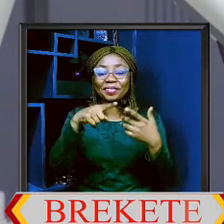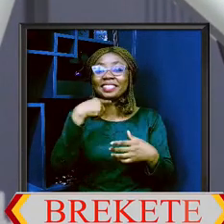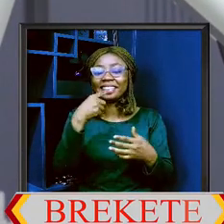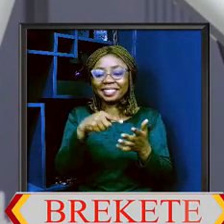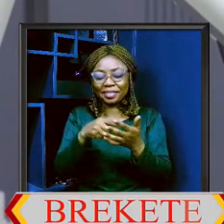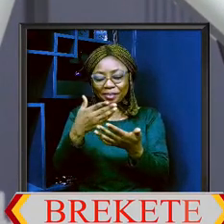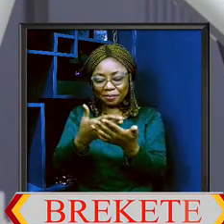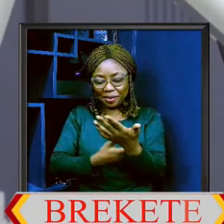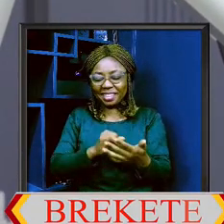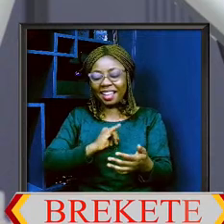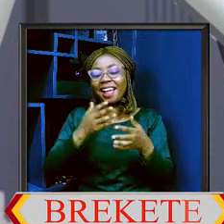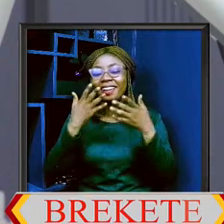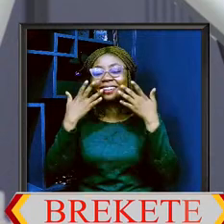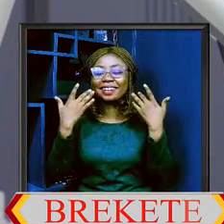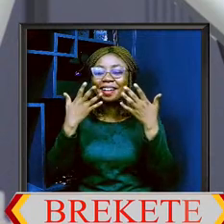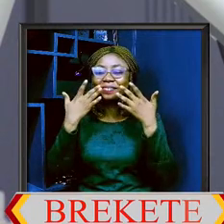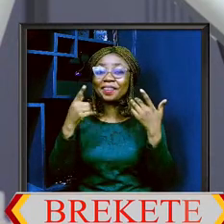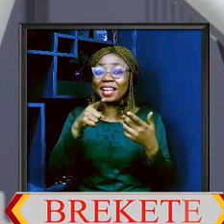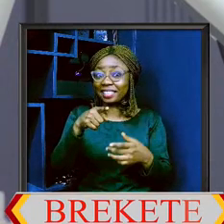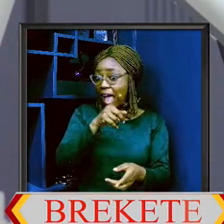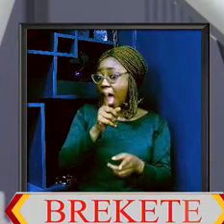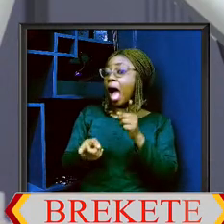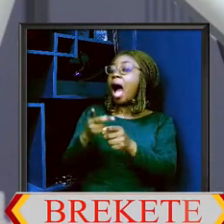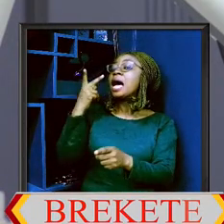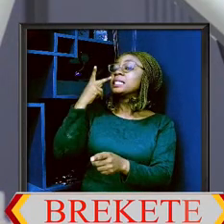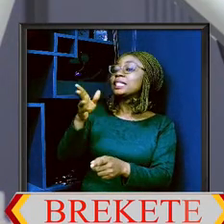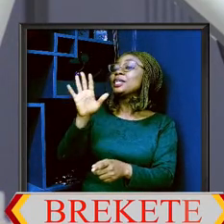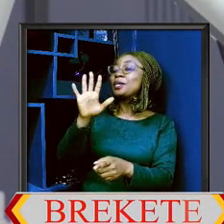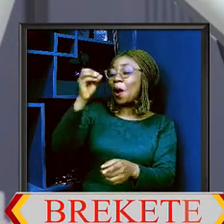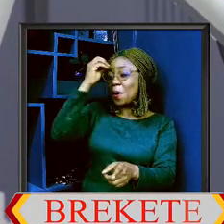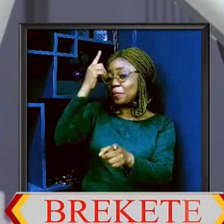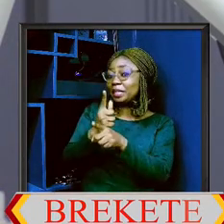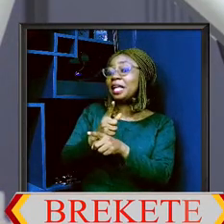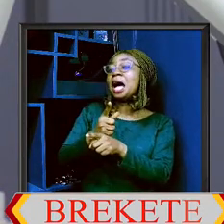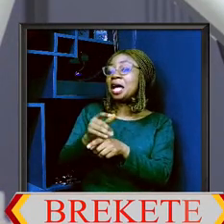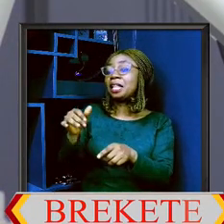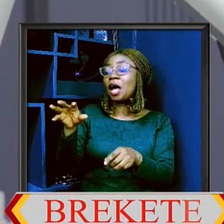this I just I said this is your brother